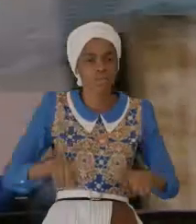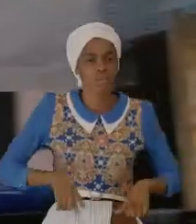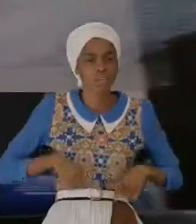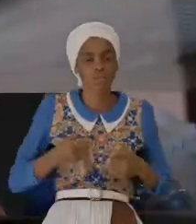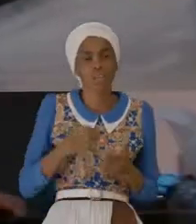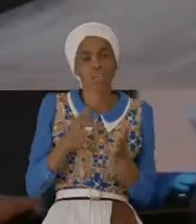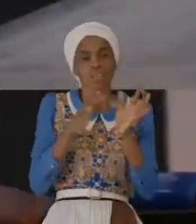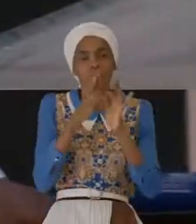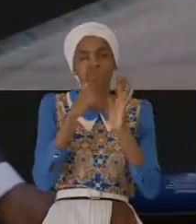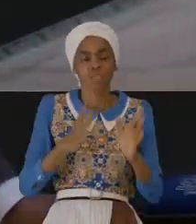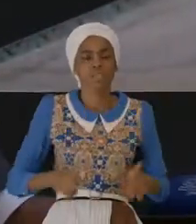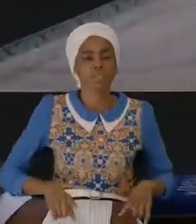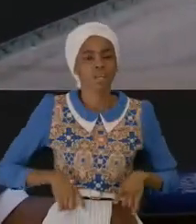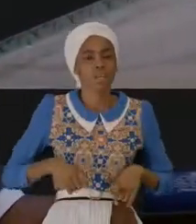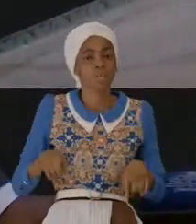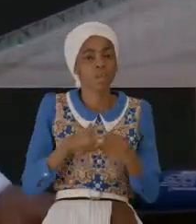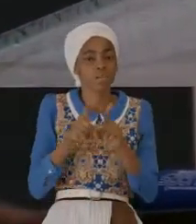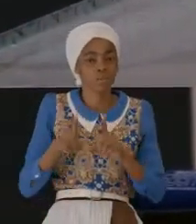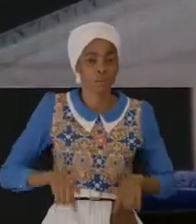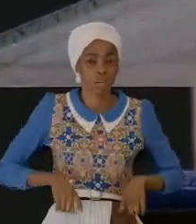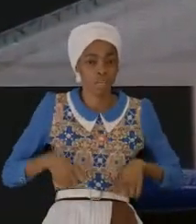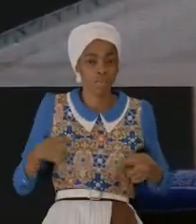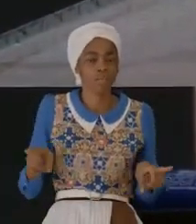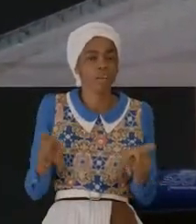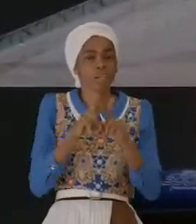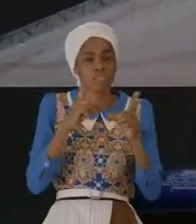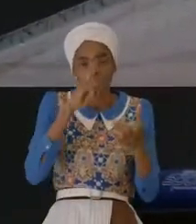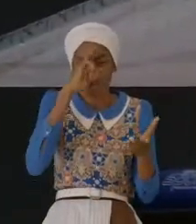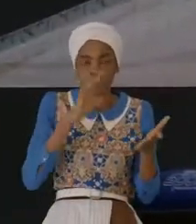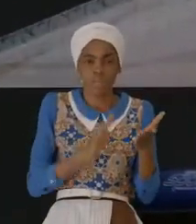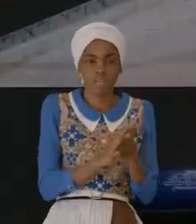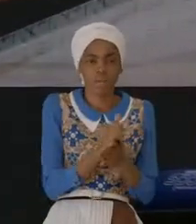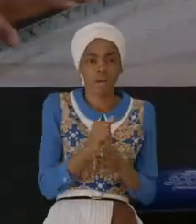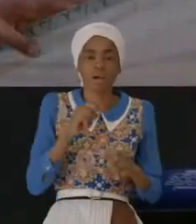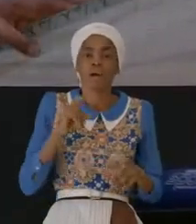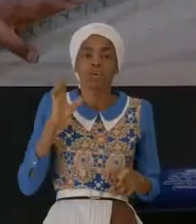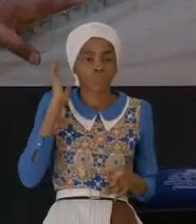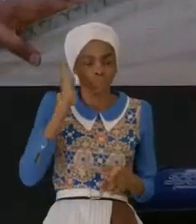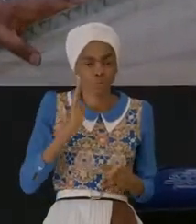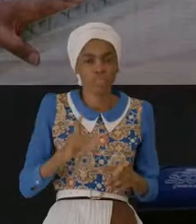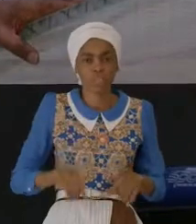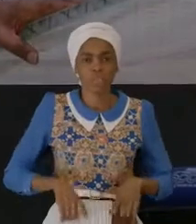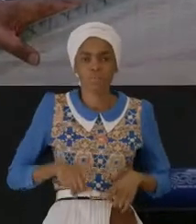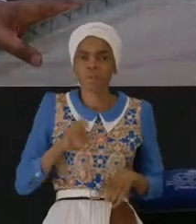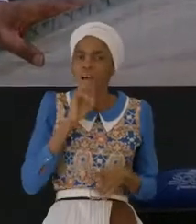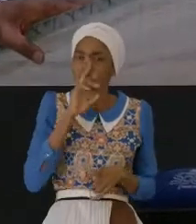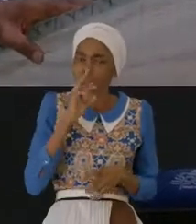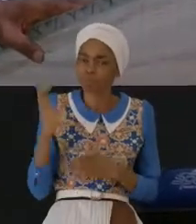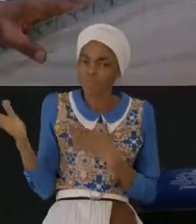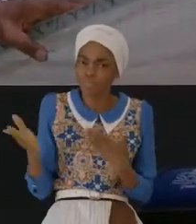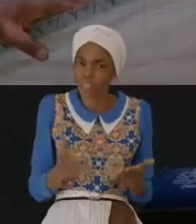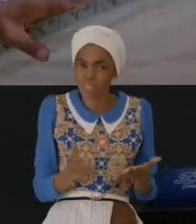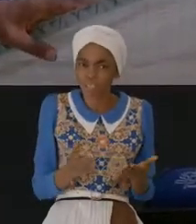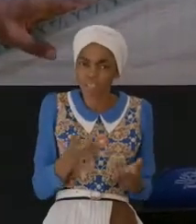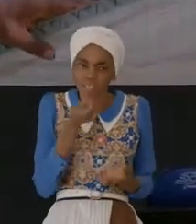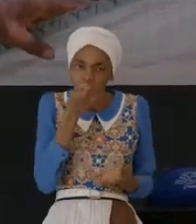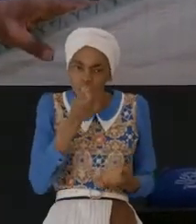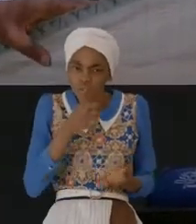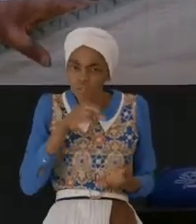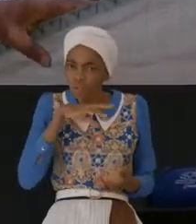the way a Believer ought to live are you bringing in a little Heaven a lot of Leaven